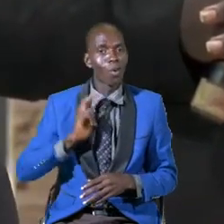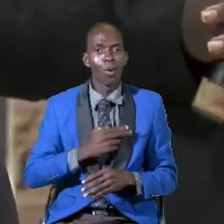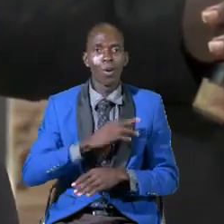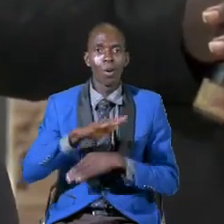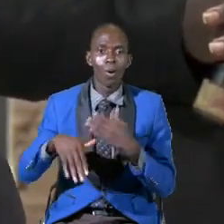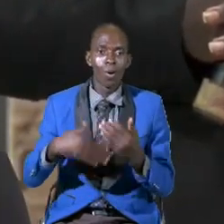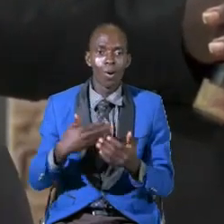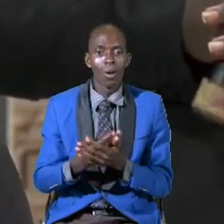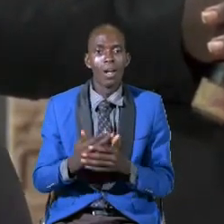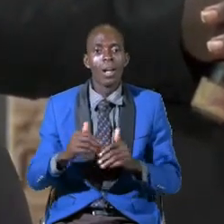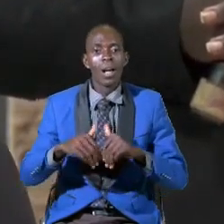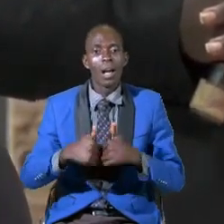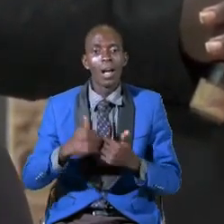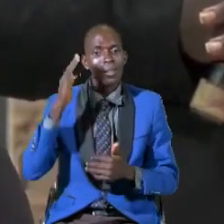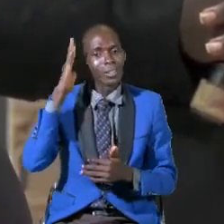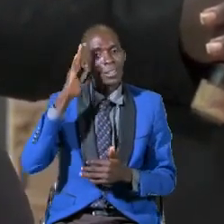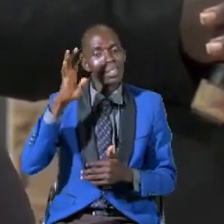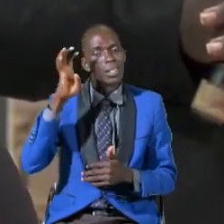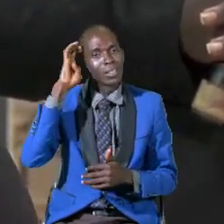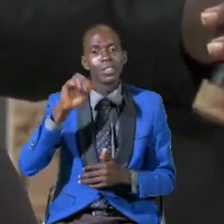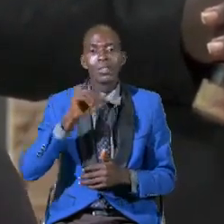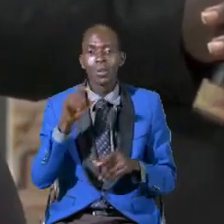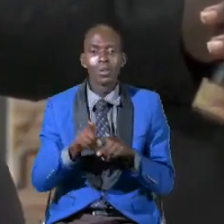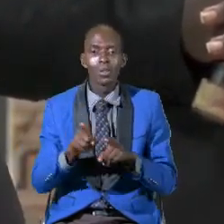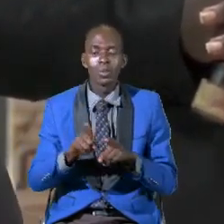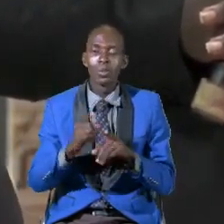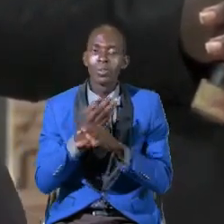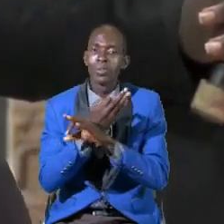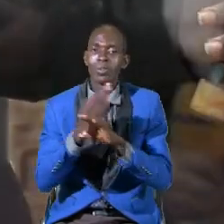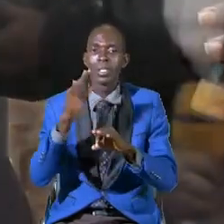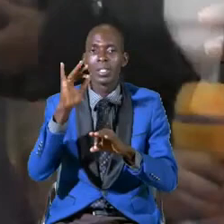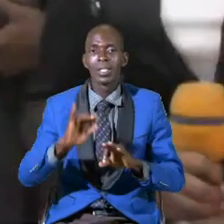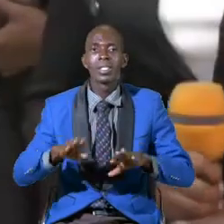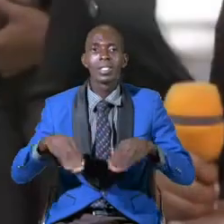with him also freely give us all things?